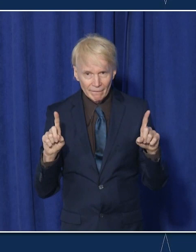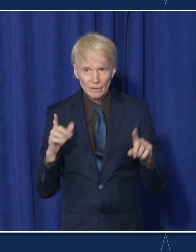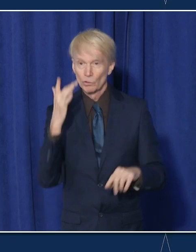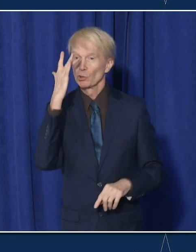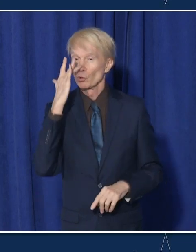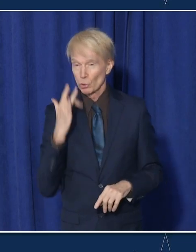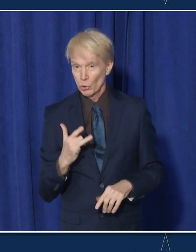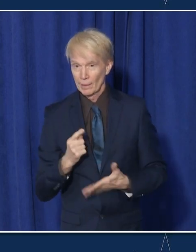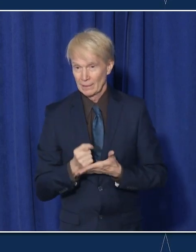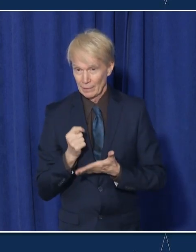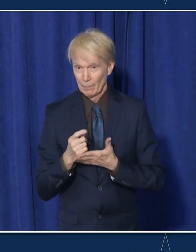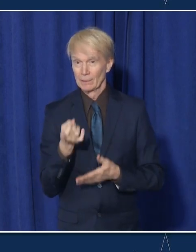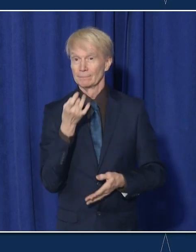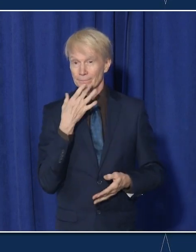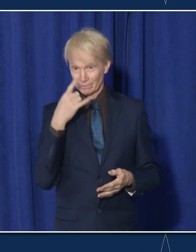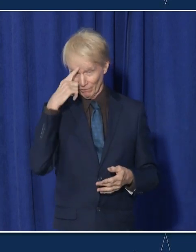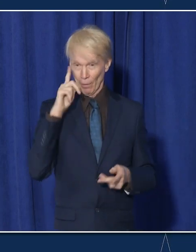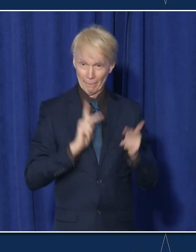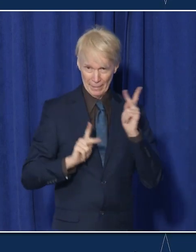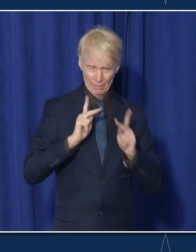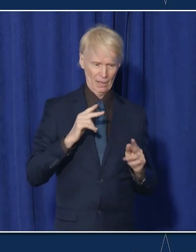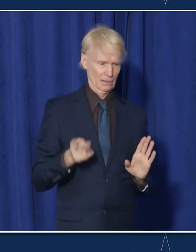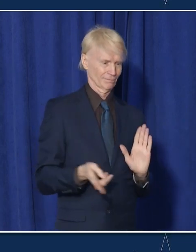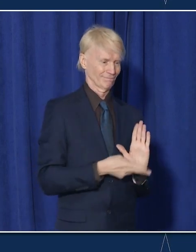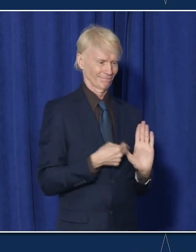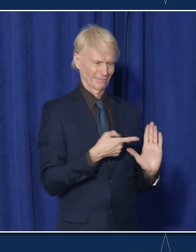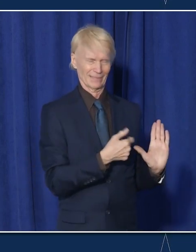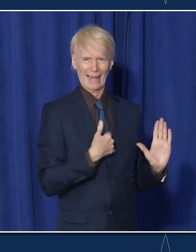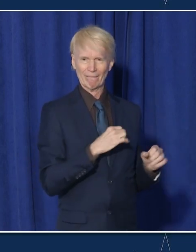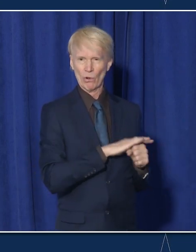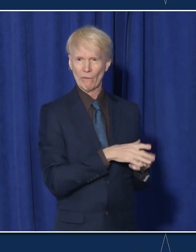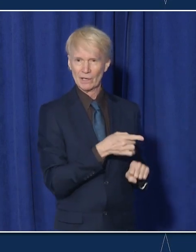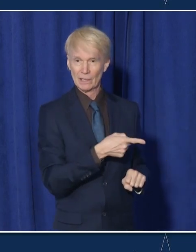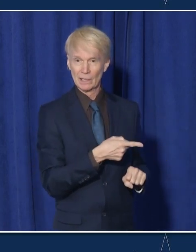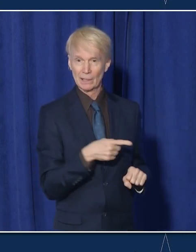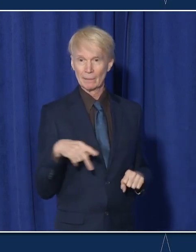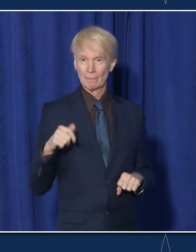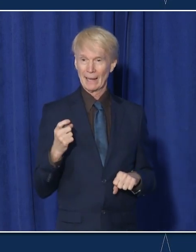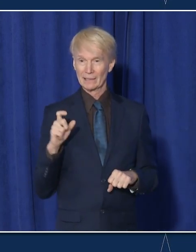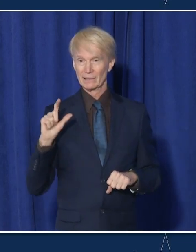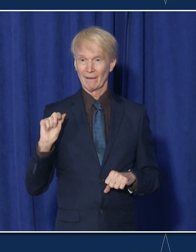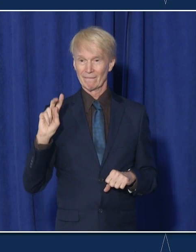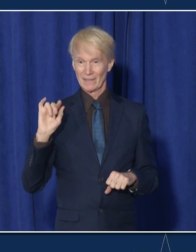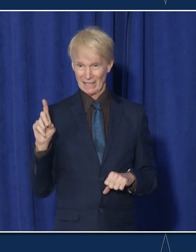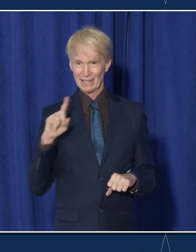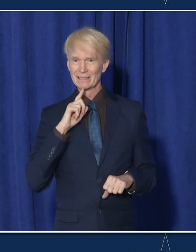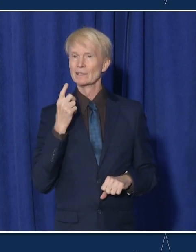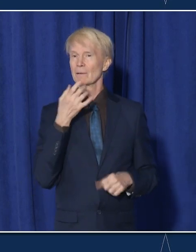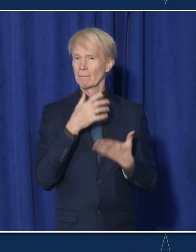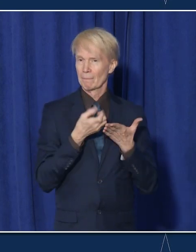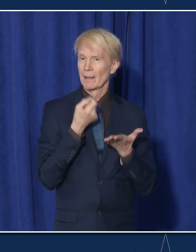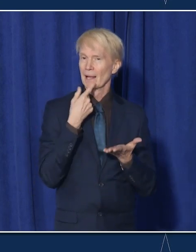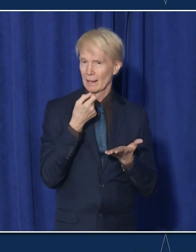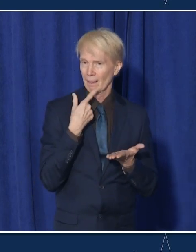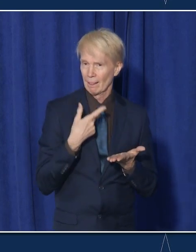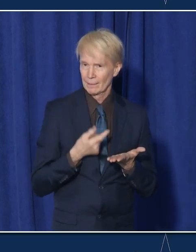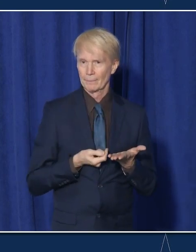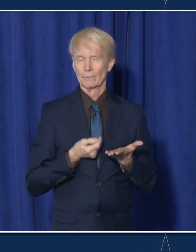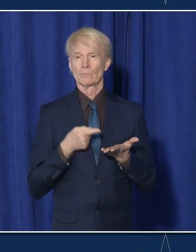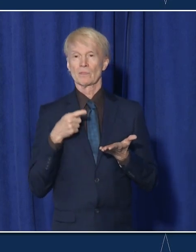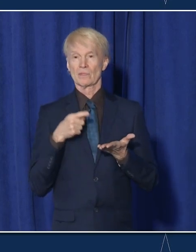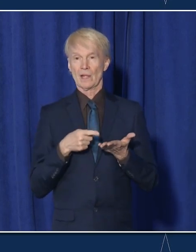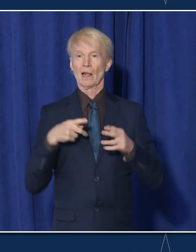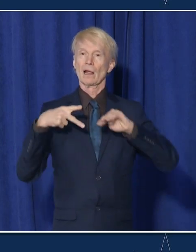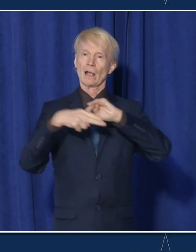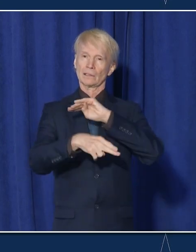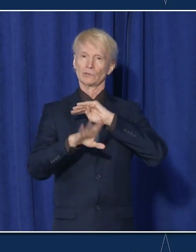early treatments for folks who are diagnosed with COVID. Paxlovid is one of the oral medications, the pills. It cuts